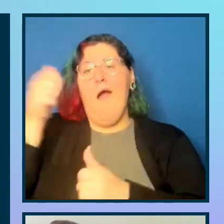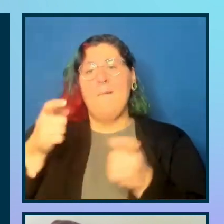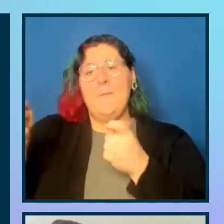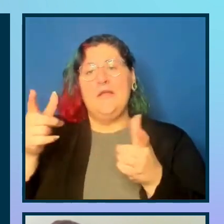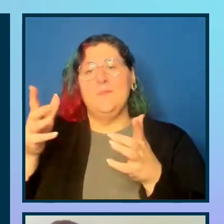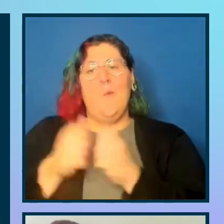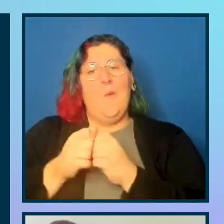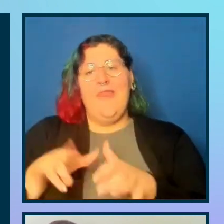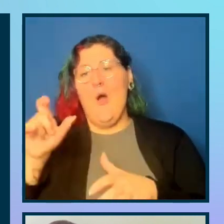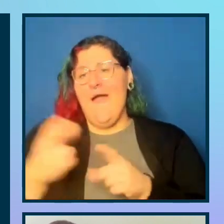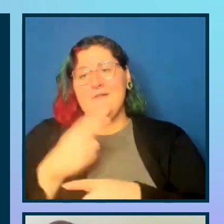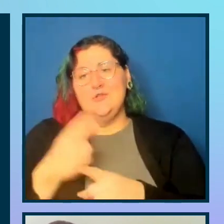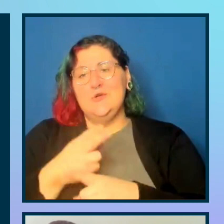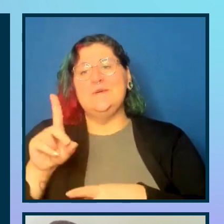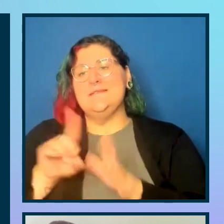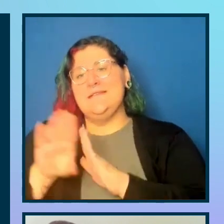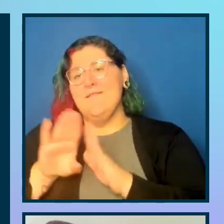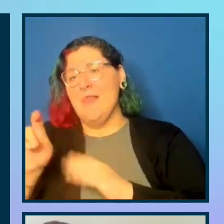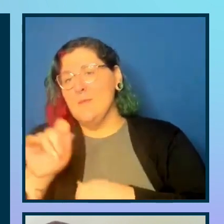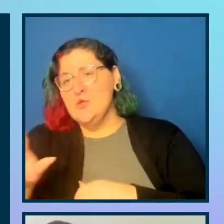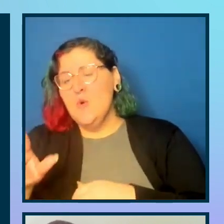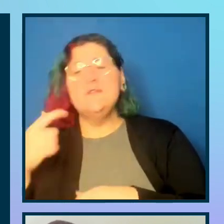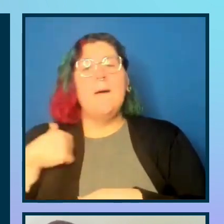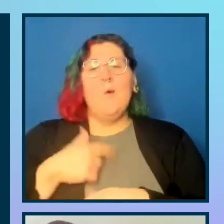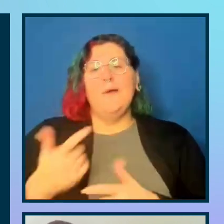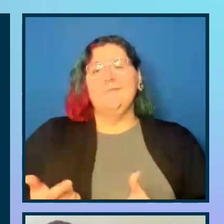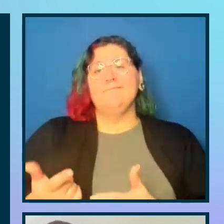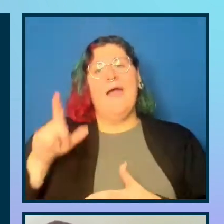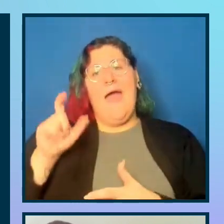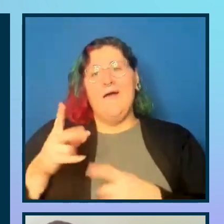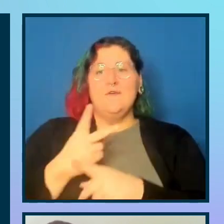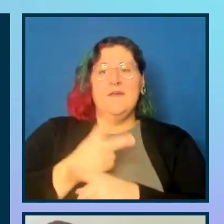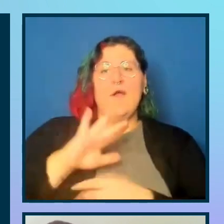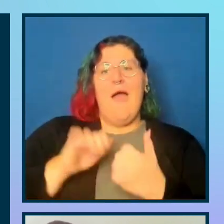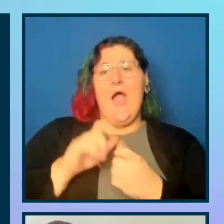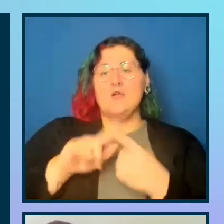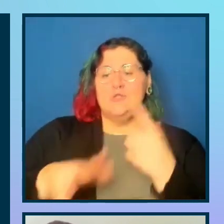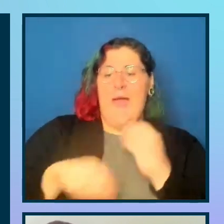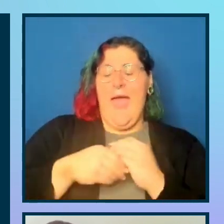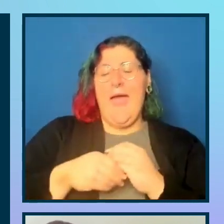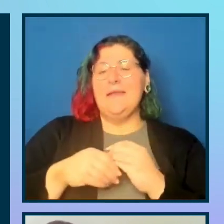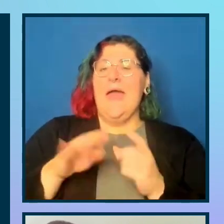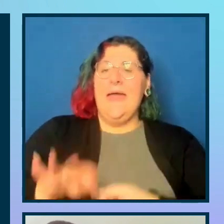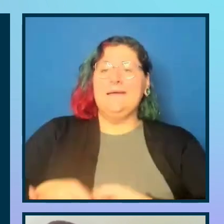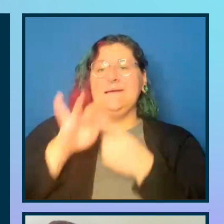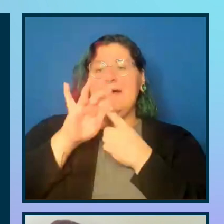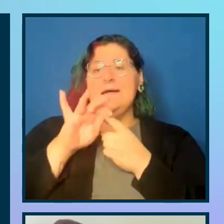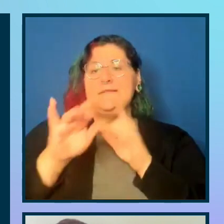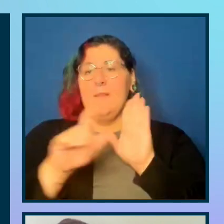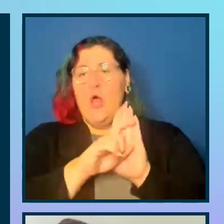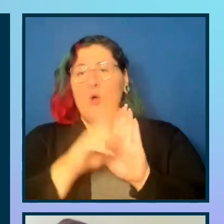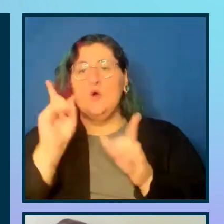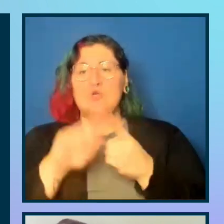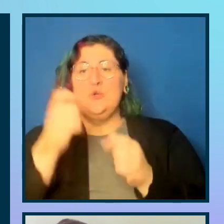extension. We were tasked with adding an upload form to add a custom logo to each generated report for potential and existing